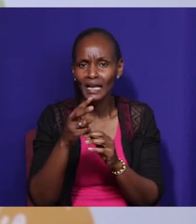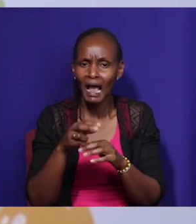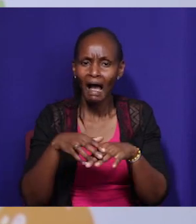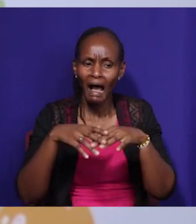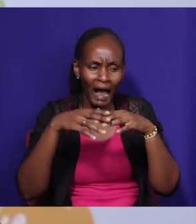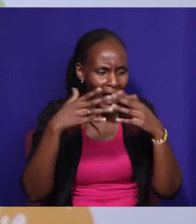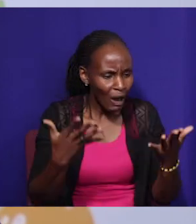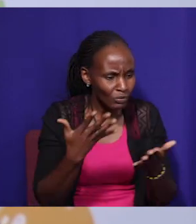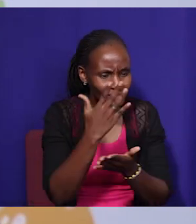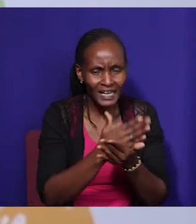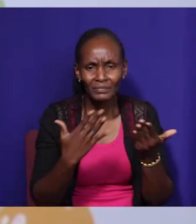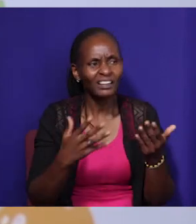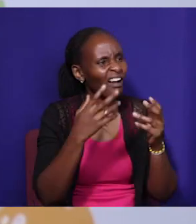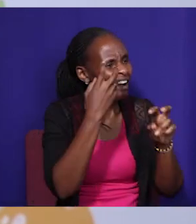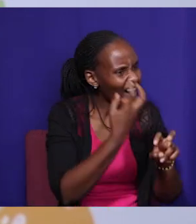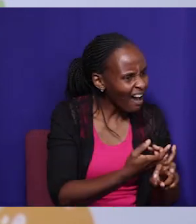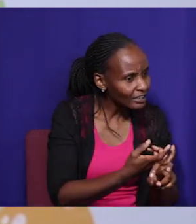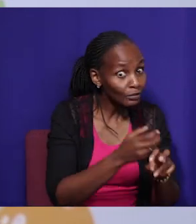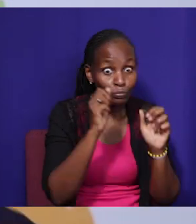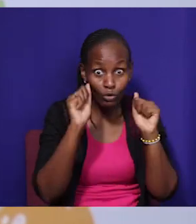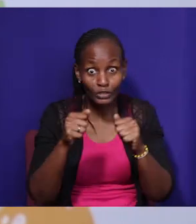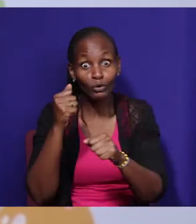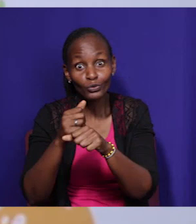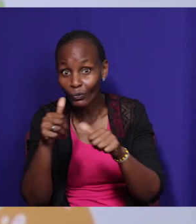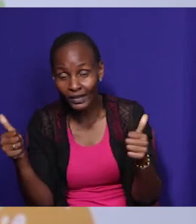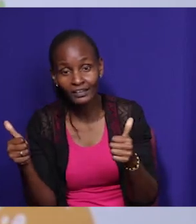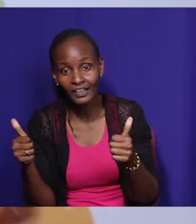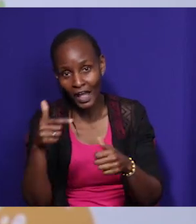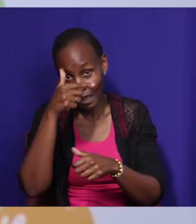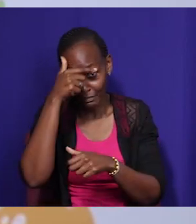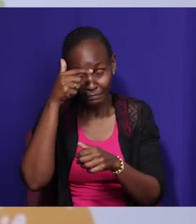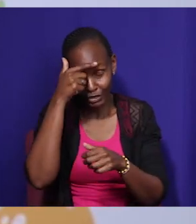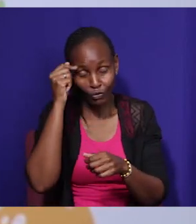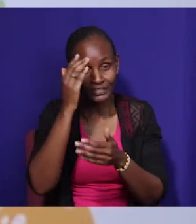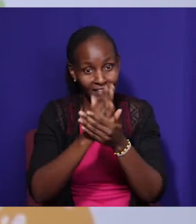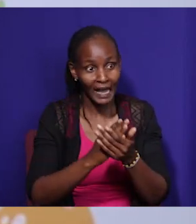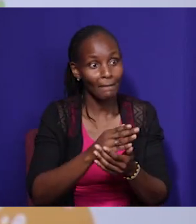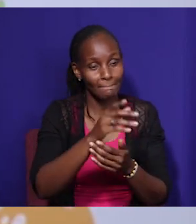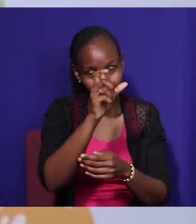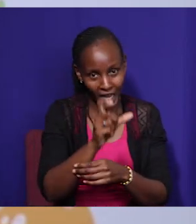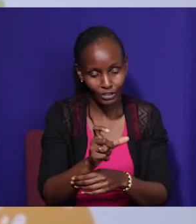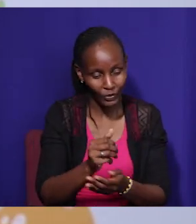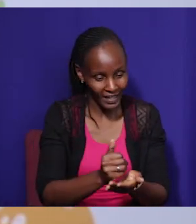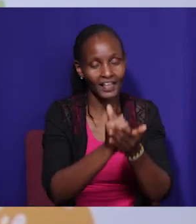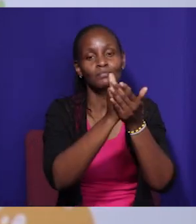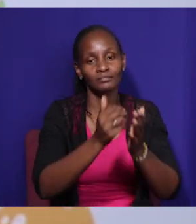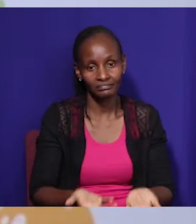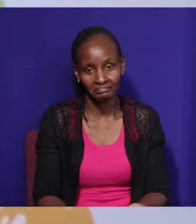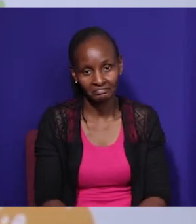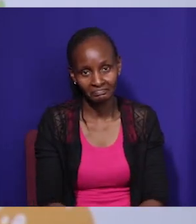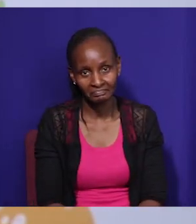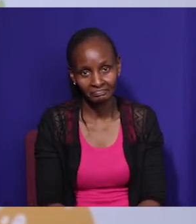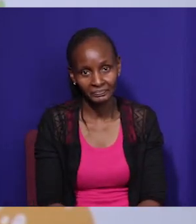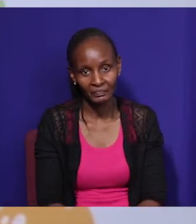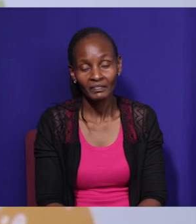so hard was made doable because somebody else came to help them?